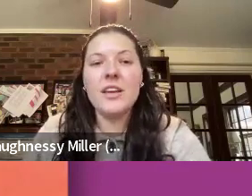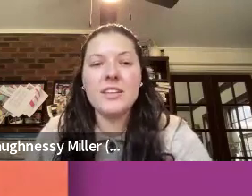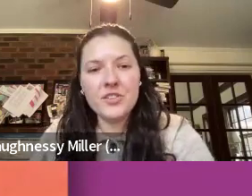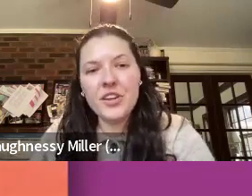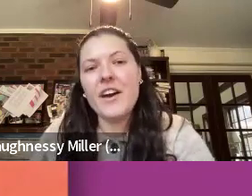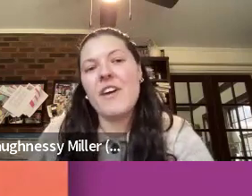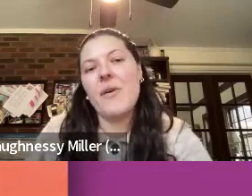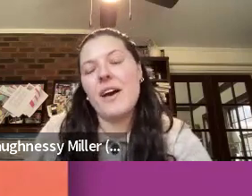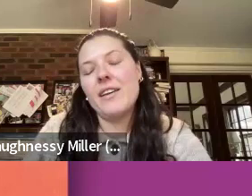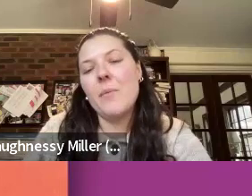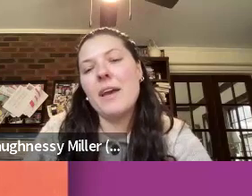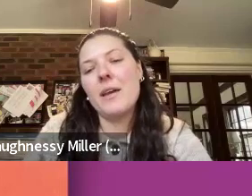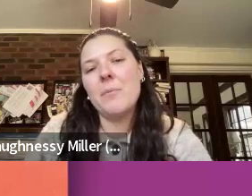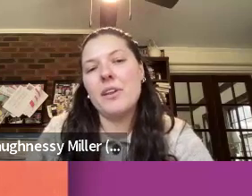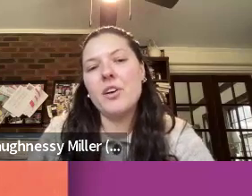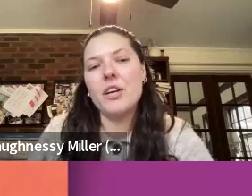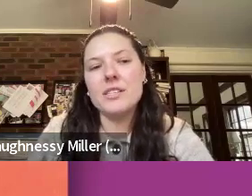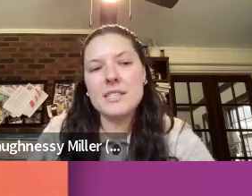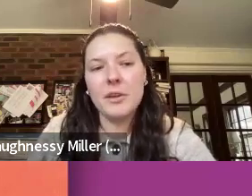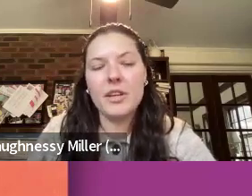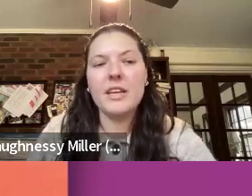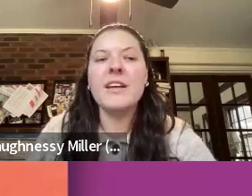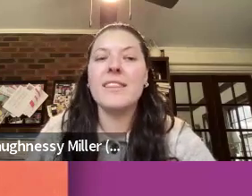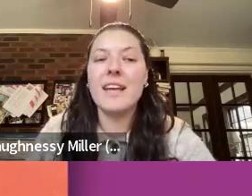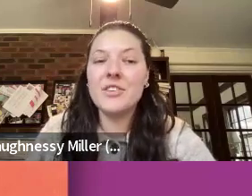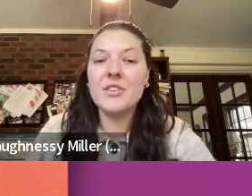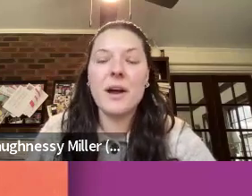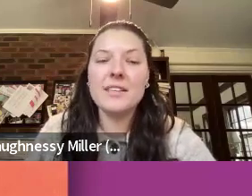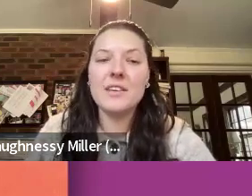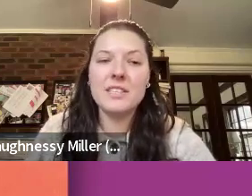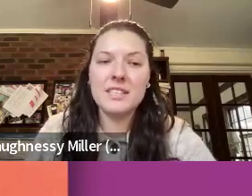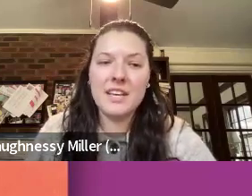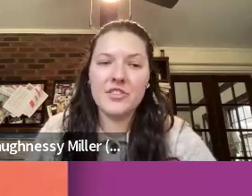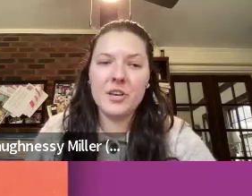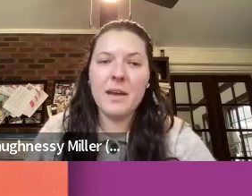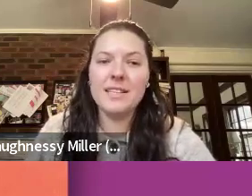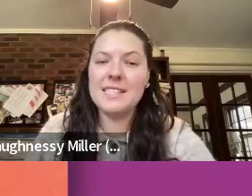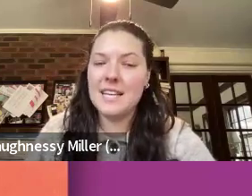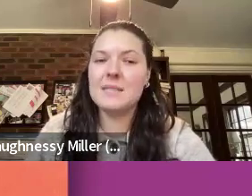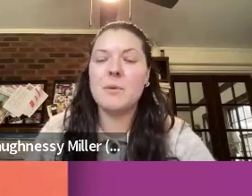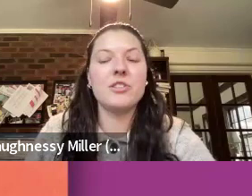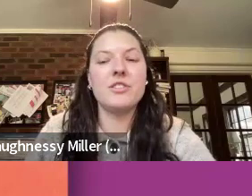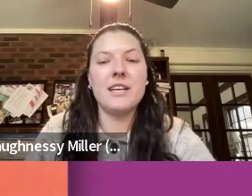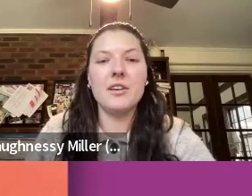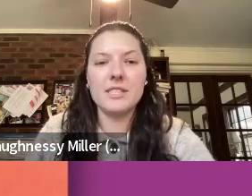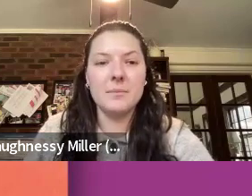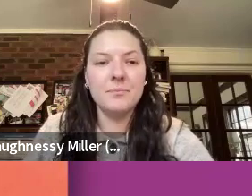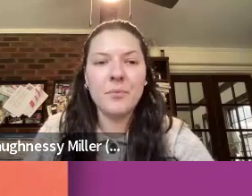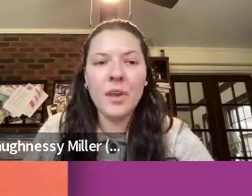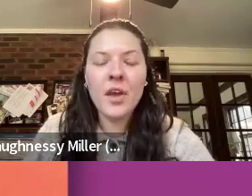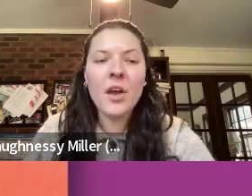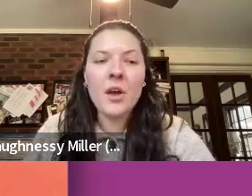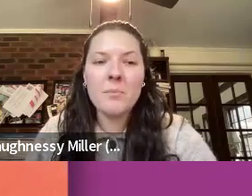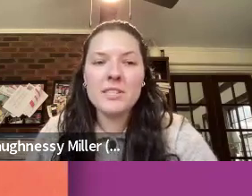Argentine history of how economic and political instability led to the rise of a dictatorship and state-sponsored